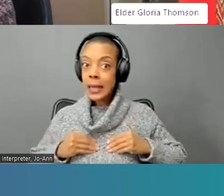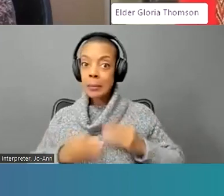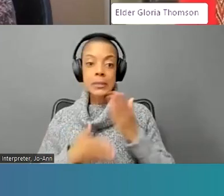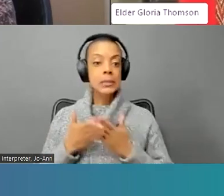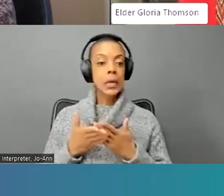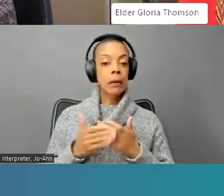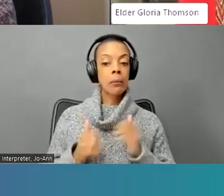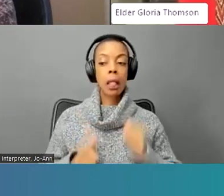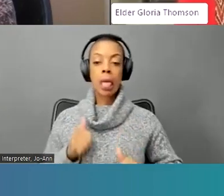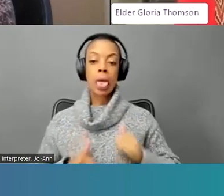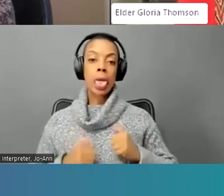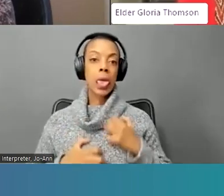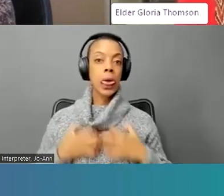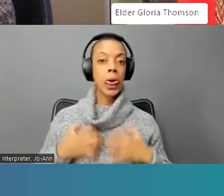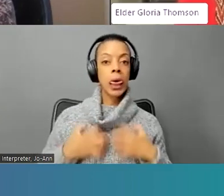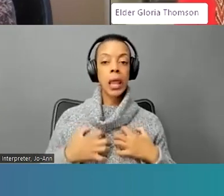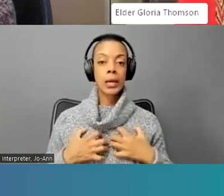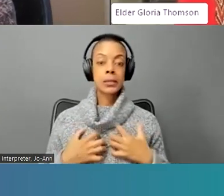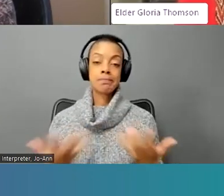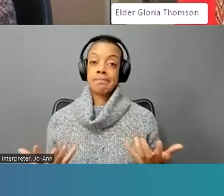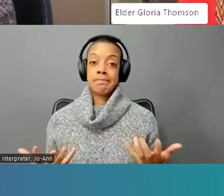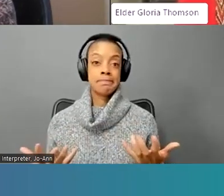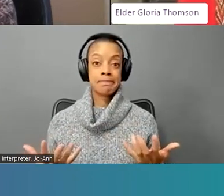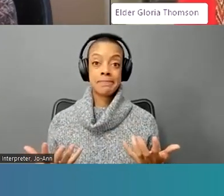If you don't learn or take my advice,